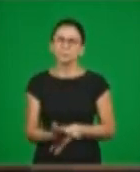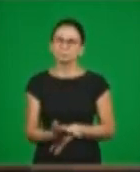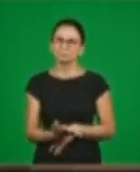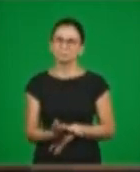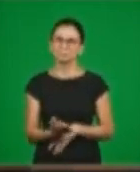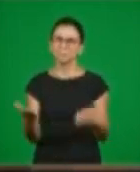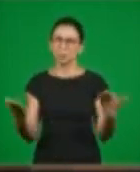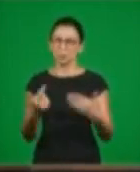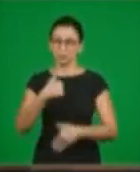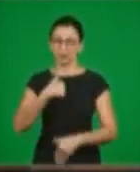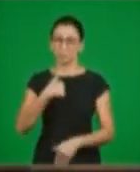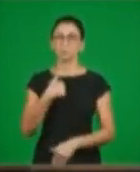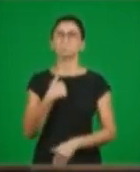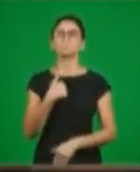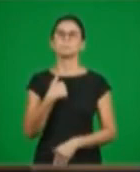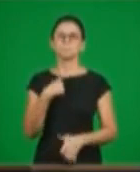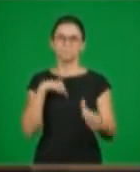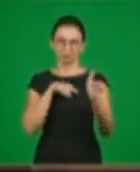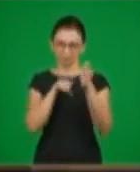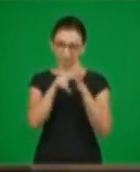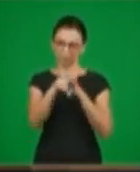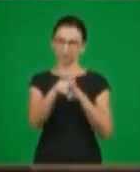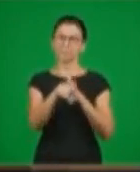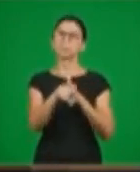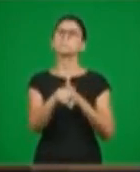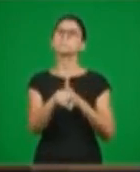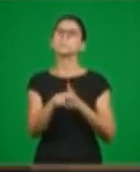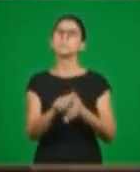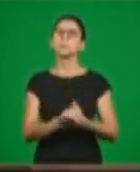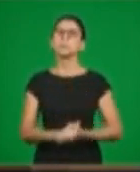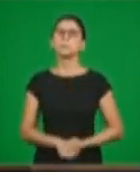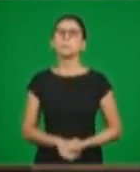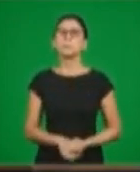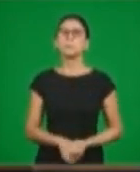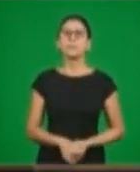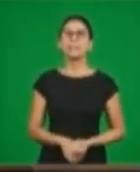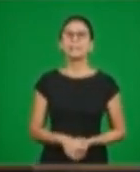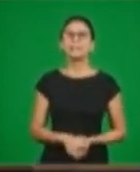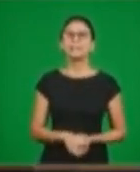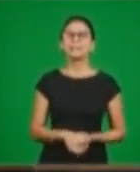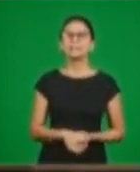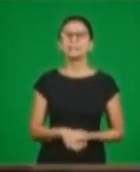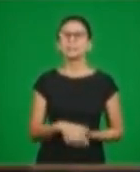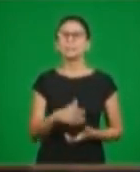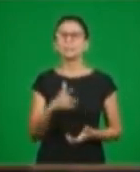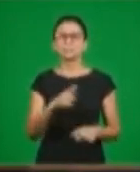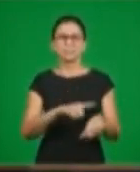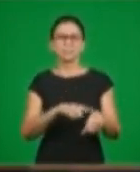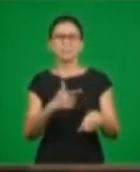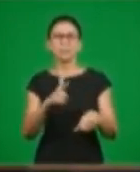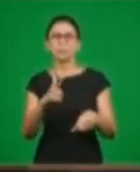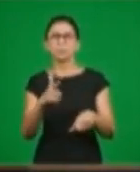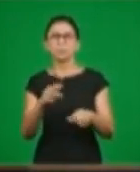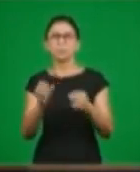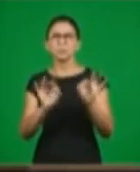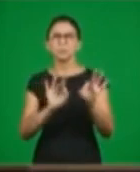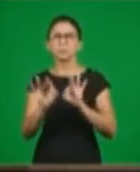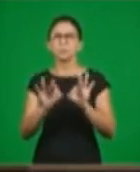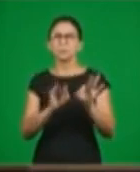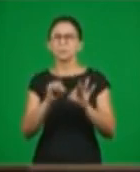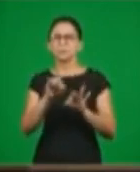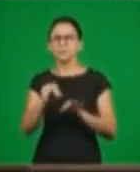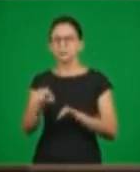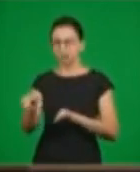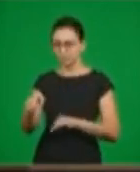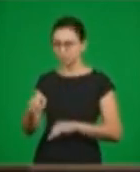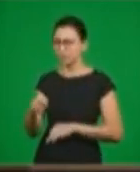kind. Alright? And I'm gonna be the one asking the questions. And there was a question that we couldn't give last